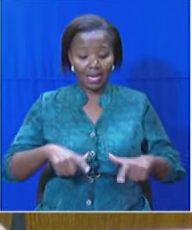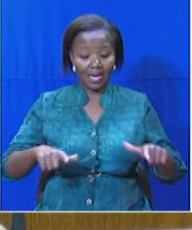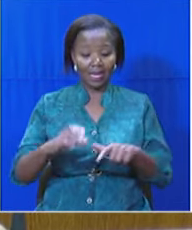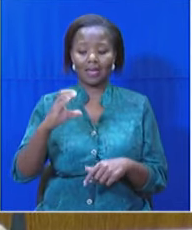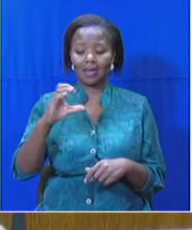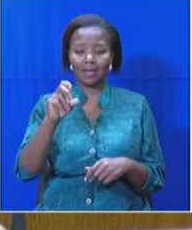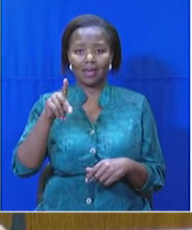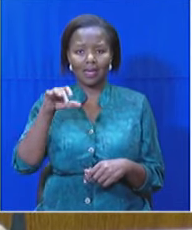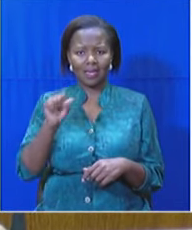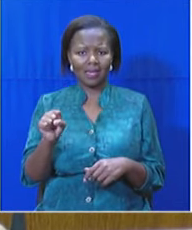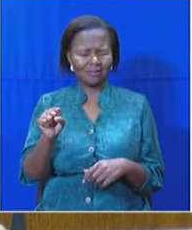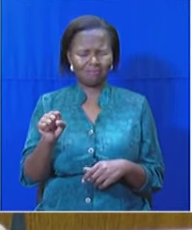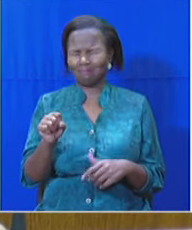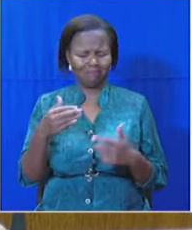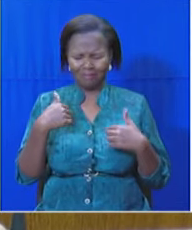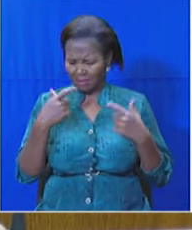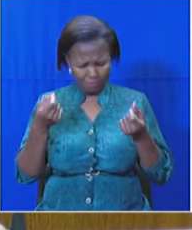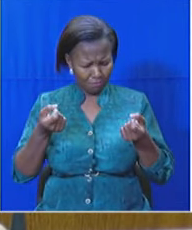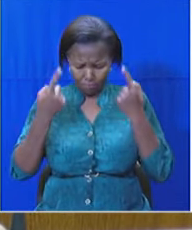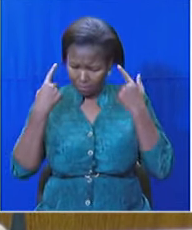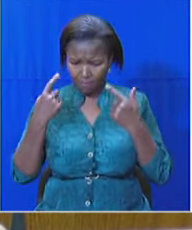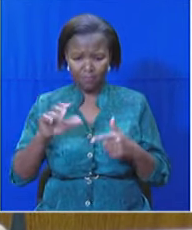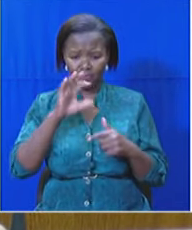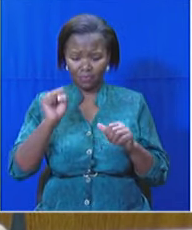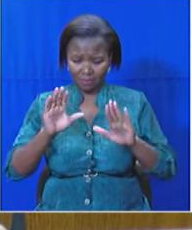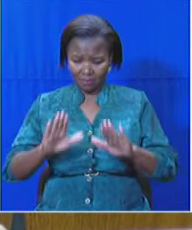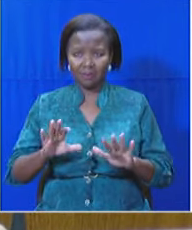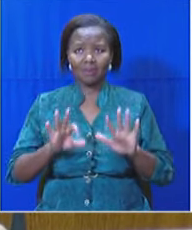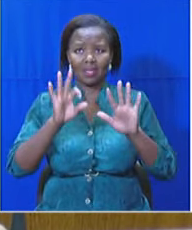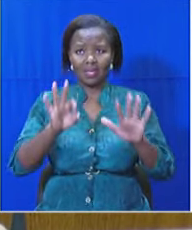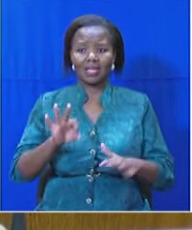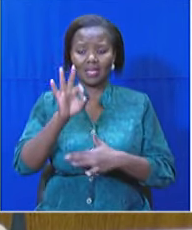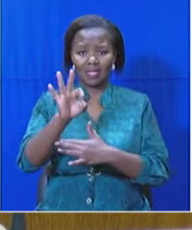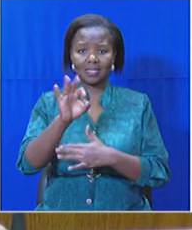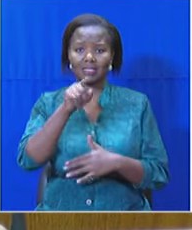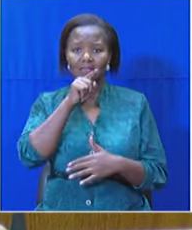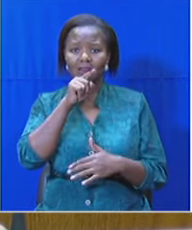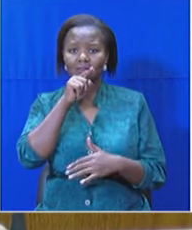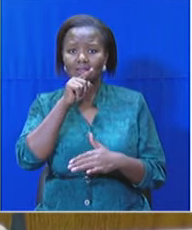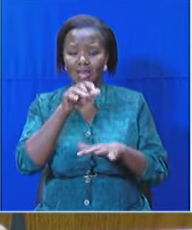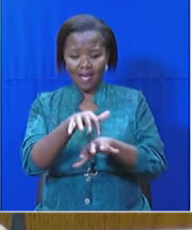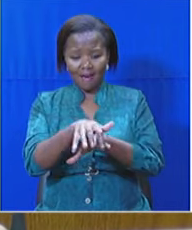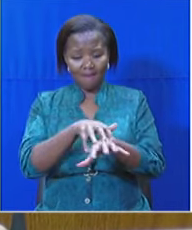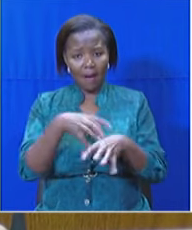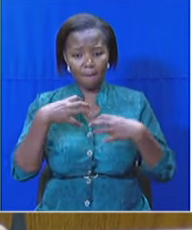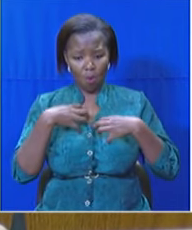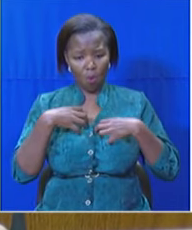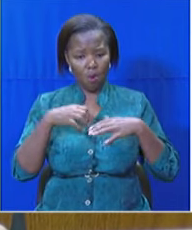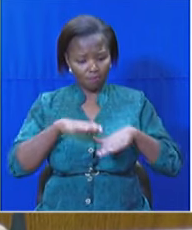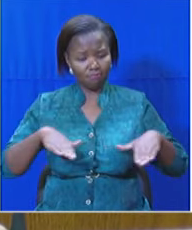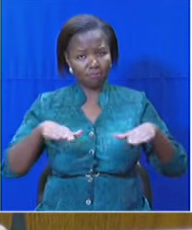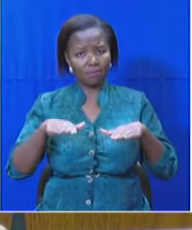It's unheard of in a country where there are currently 13,000 farms on the market that a government